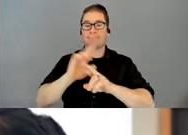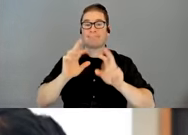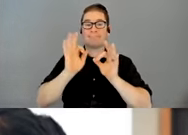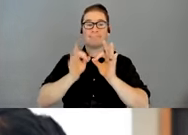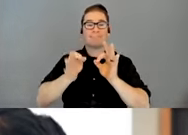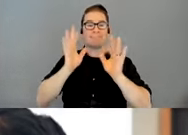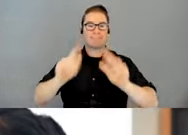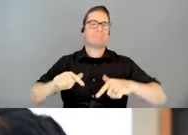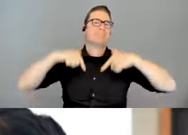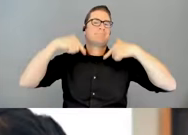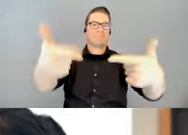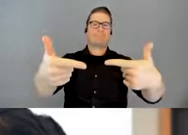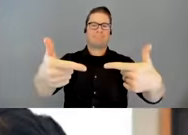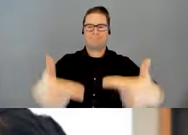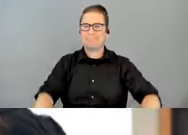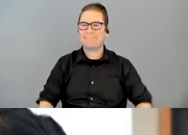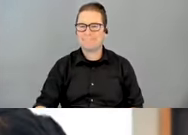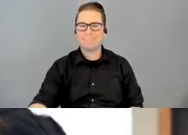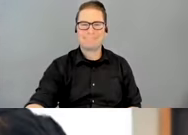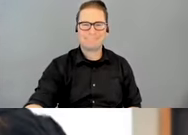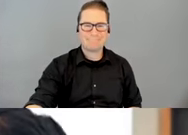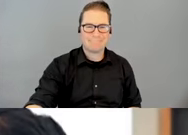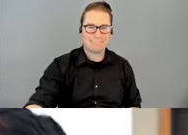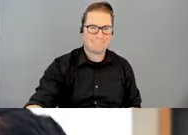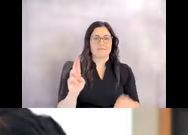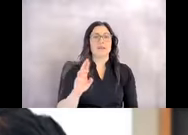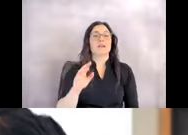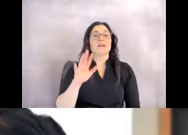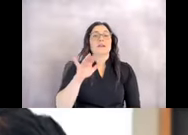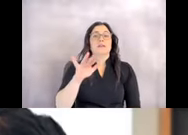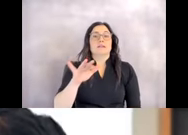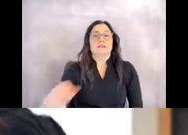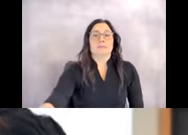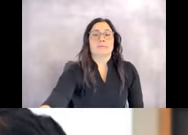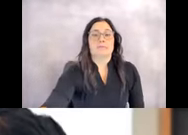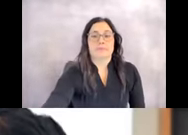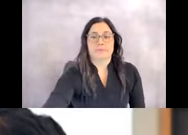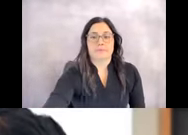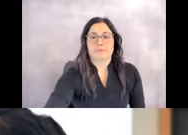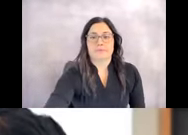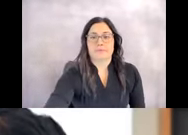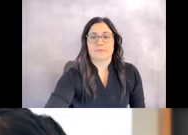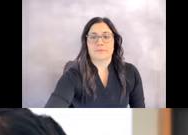Right now, I'm all about bracketology, so watching a little bit of basketball when I can.